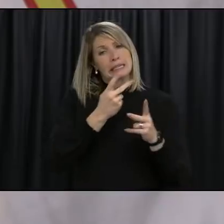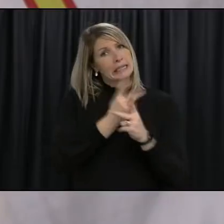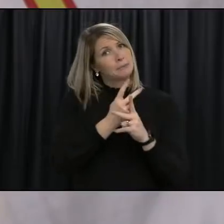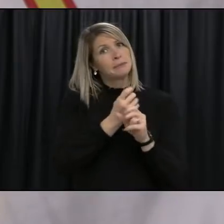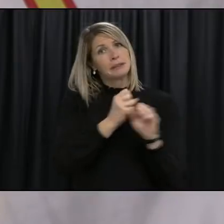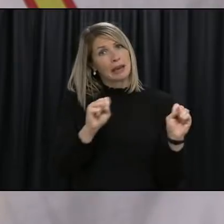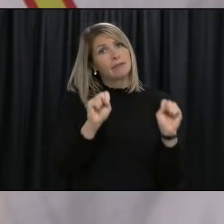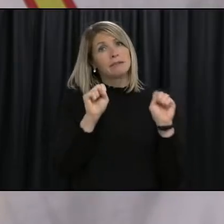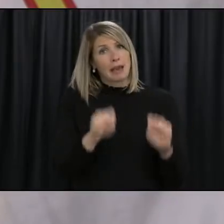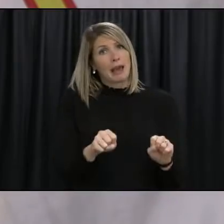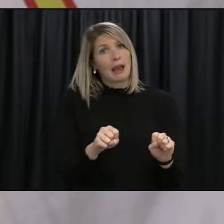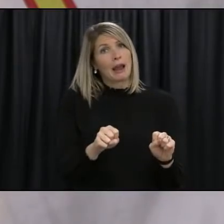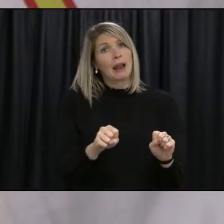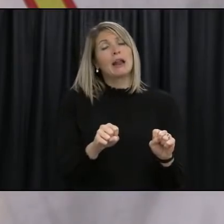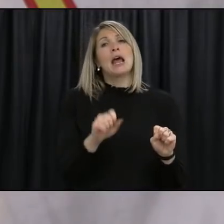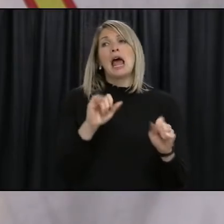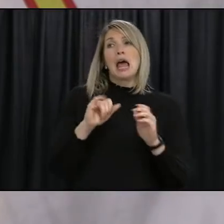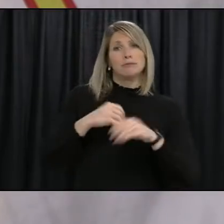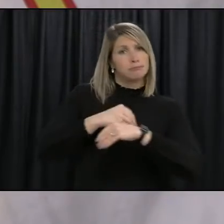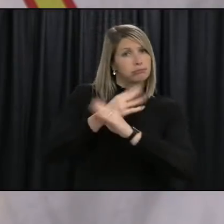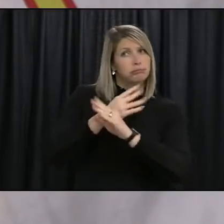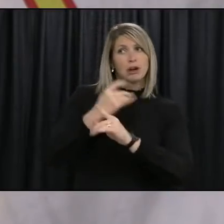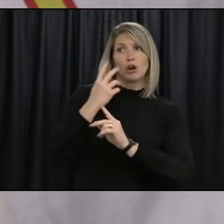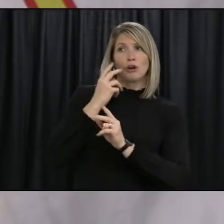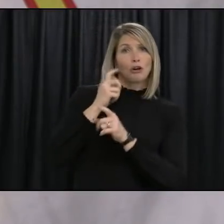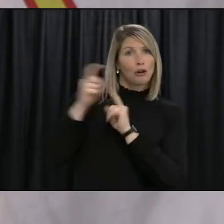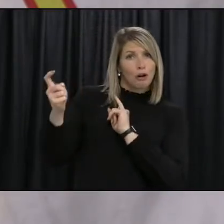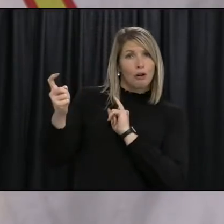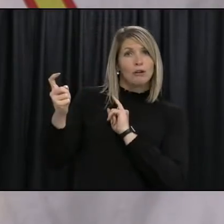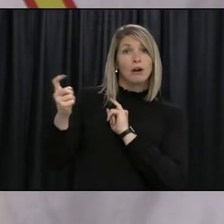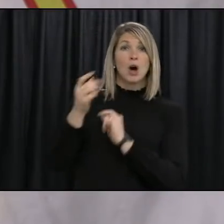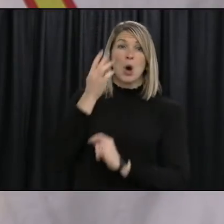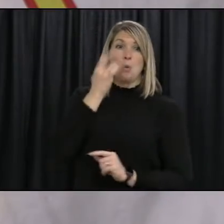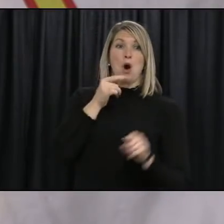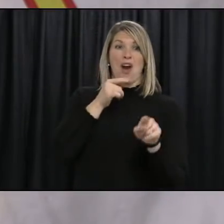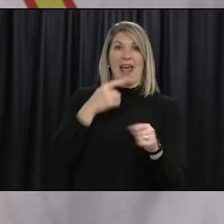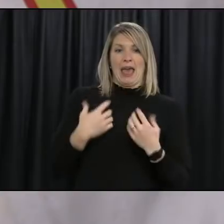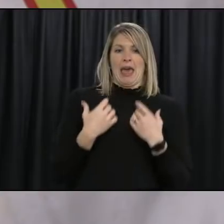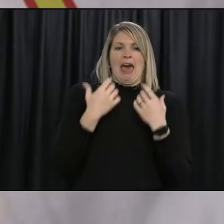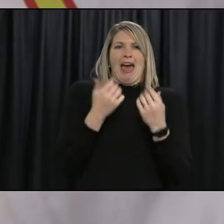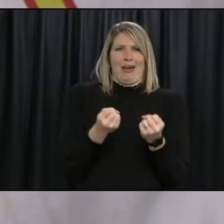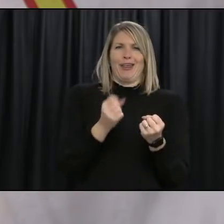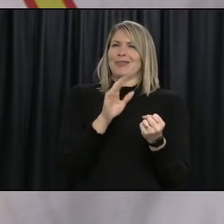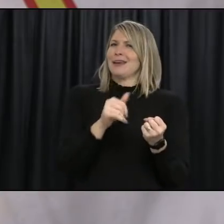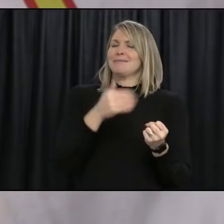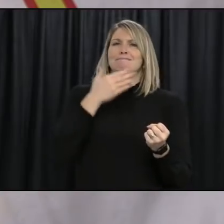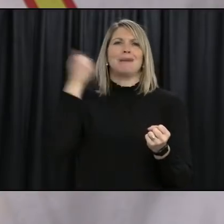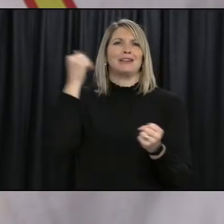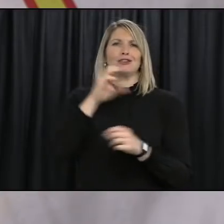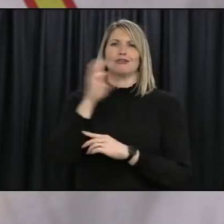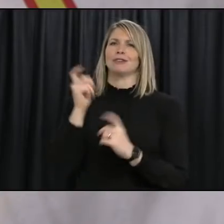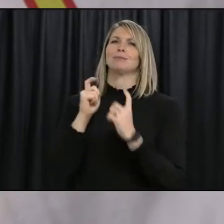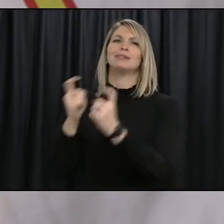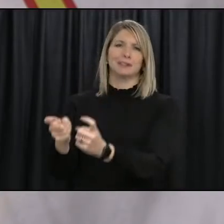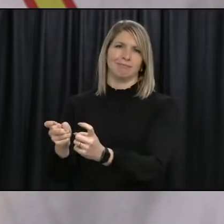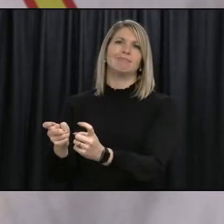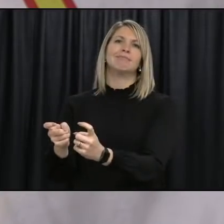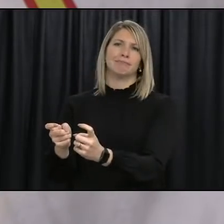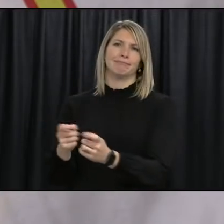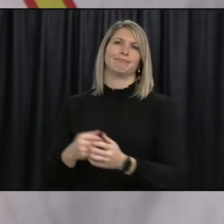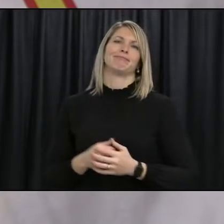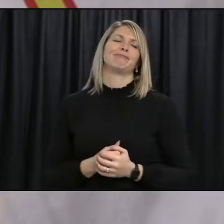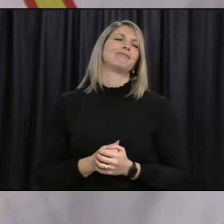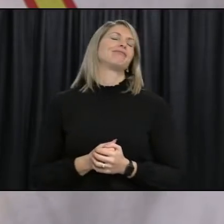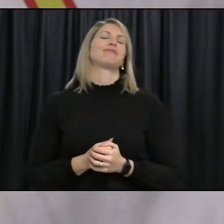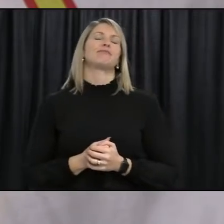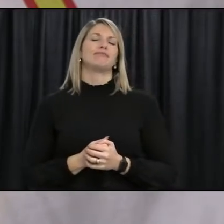will truly be the gift that keeps on giving. If you are planning or attending festivities this holiday season,